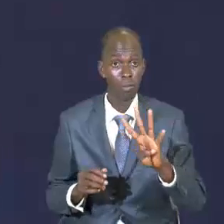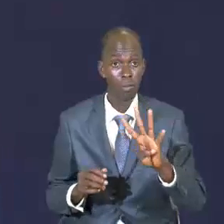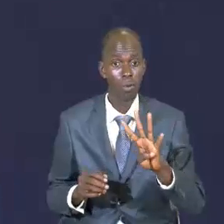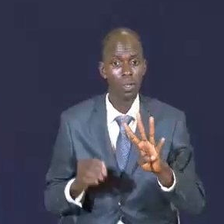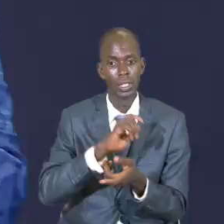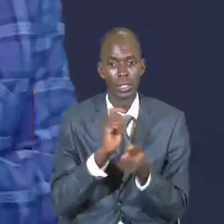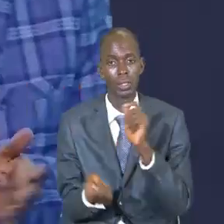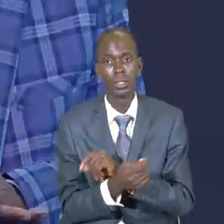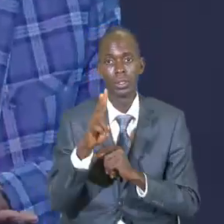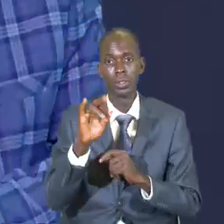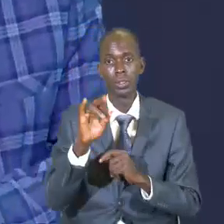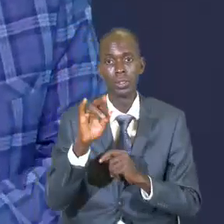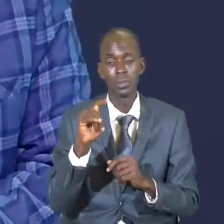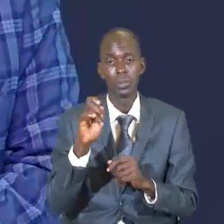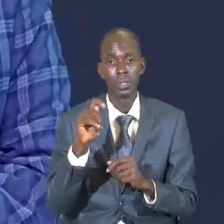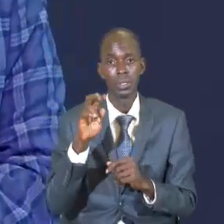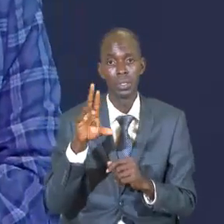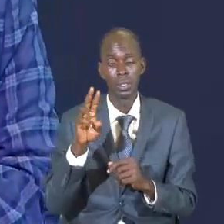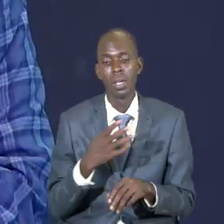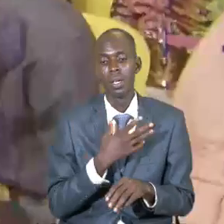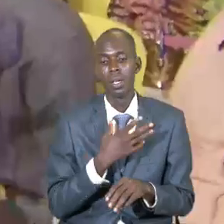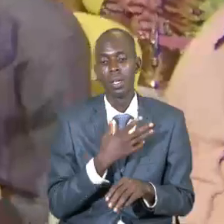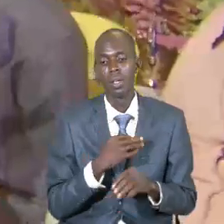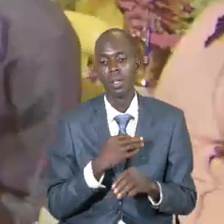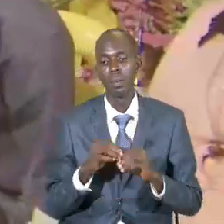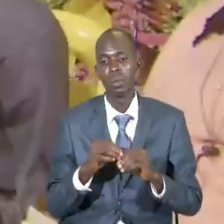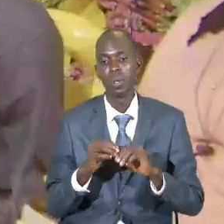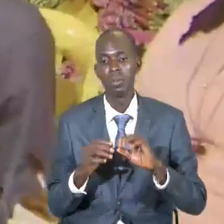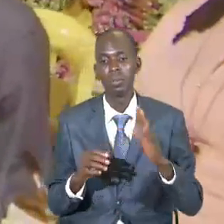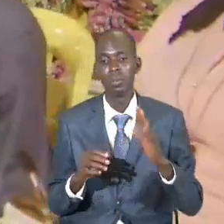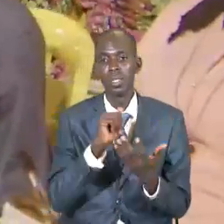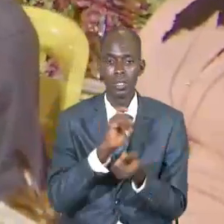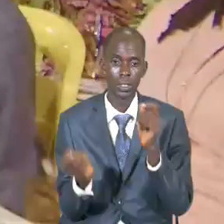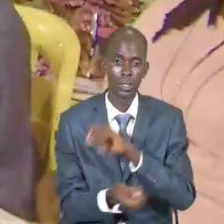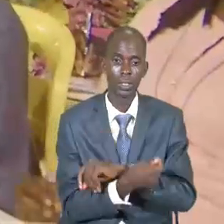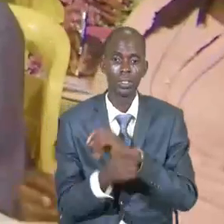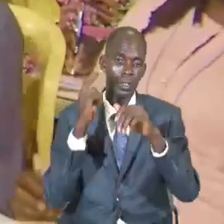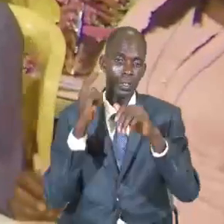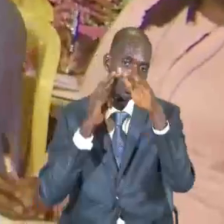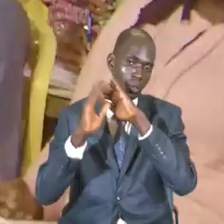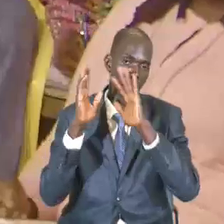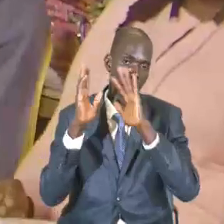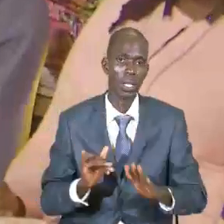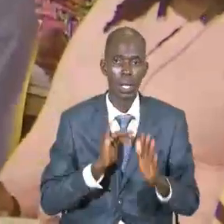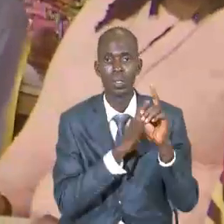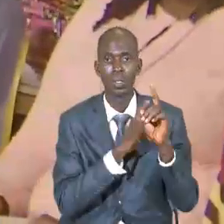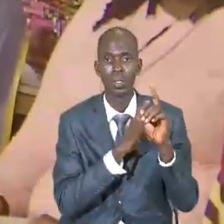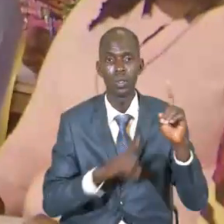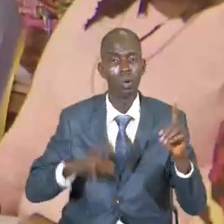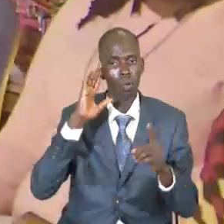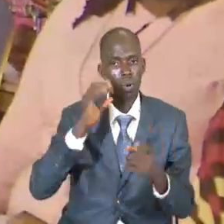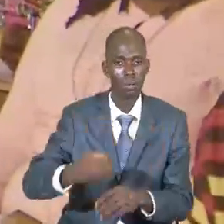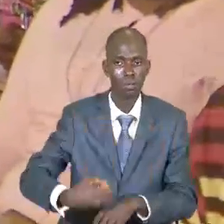visioner. God will impart vision in your life, destiny in your life. You will make